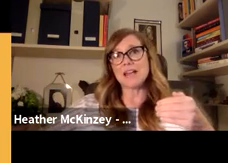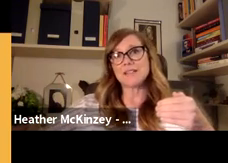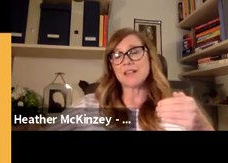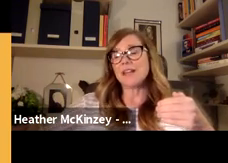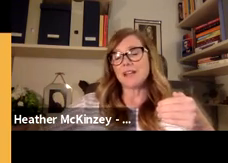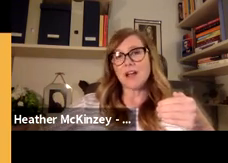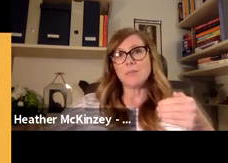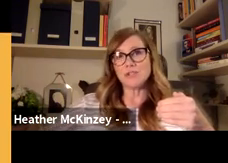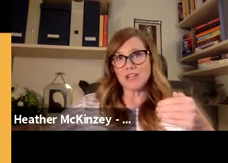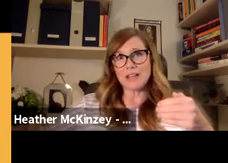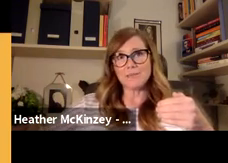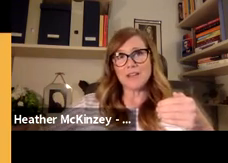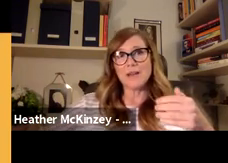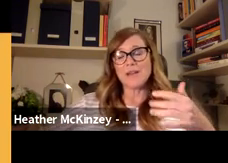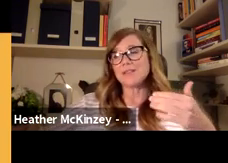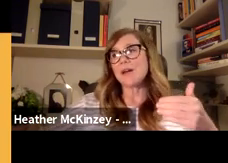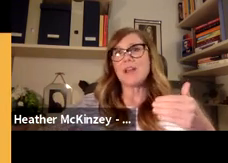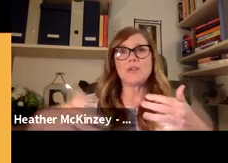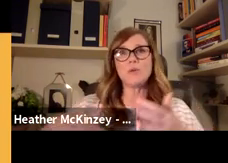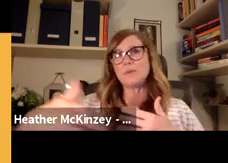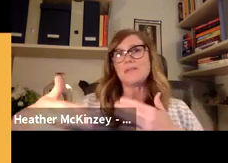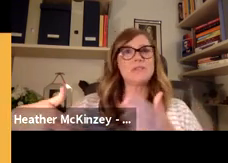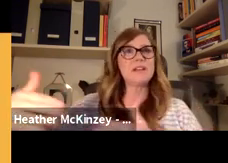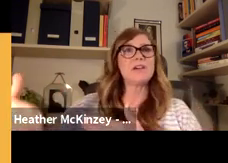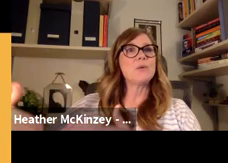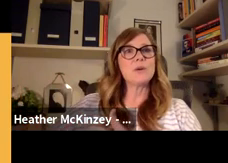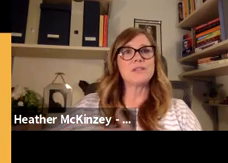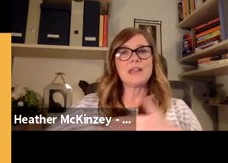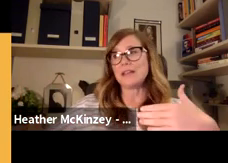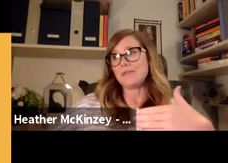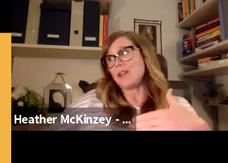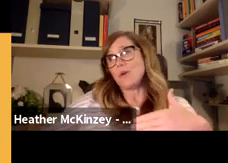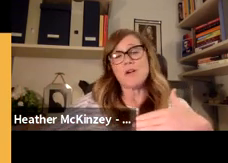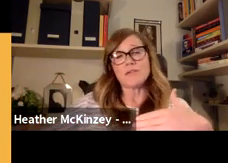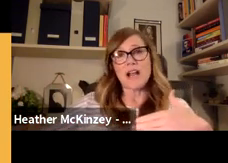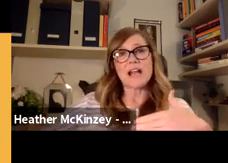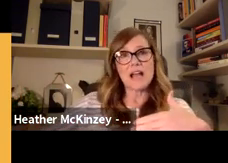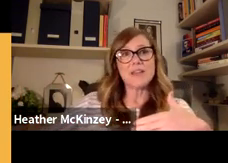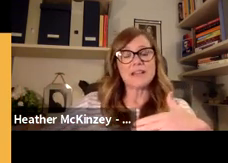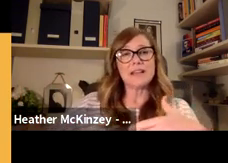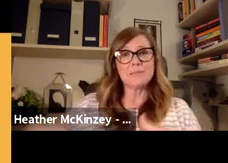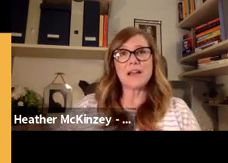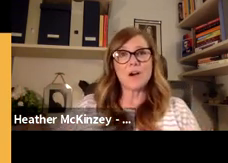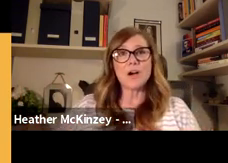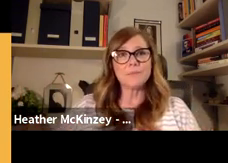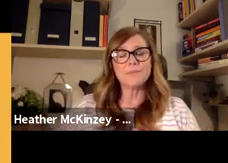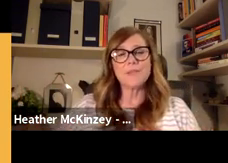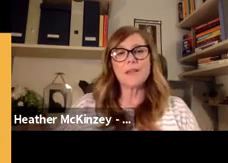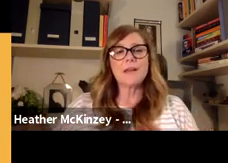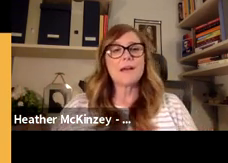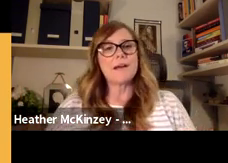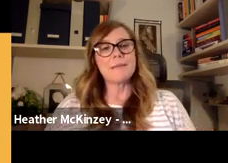do a task and accomplishing it, because that way they'll be able to figure out where if they go off track, how they need to get back on.